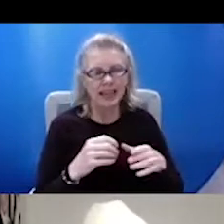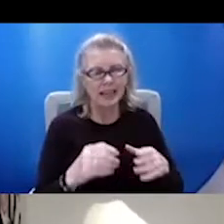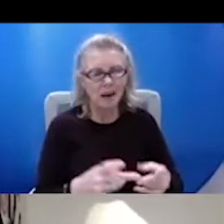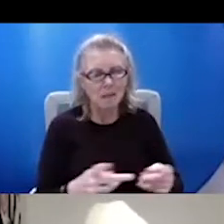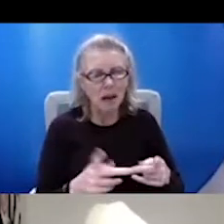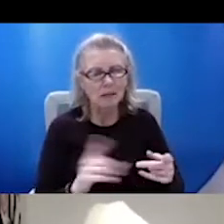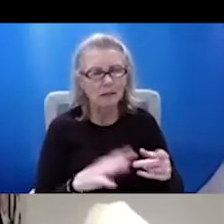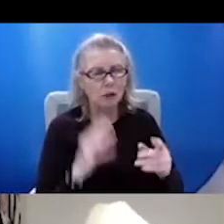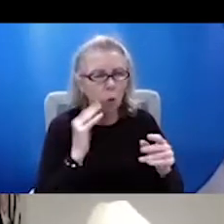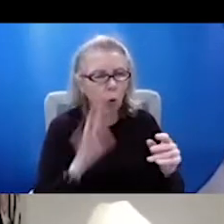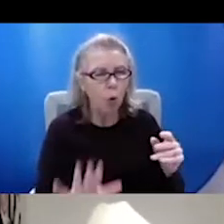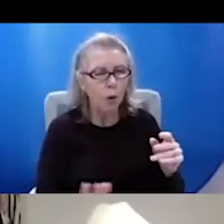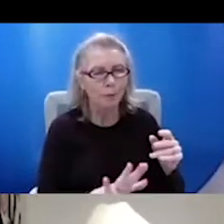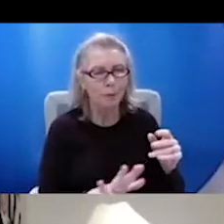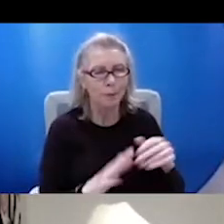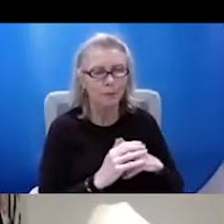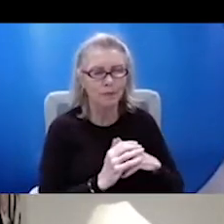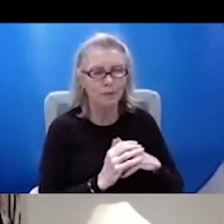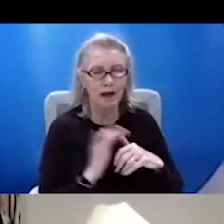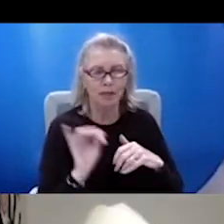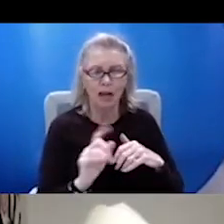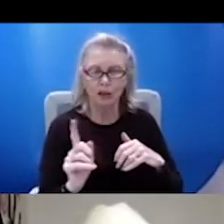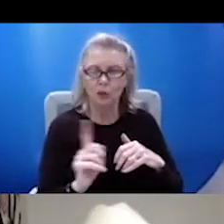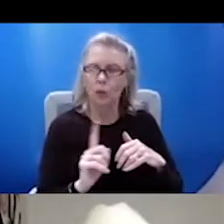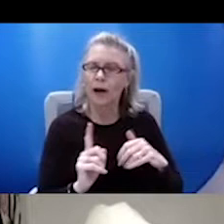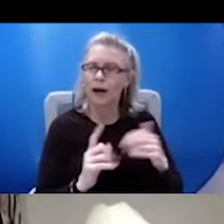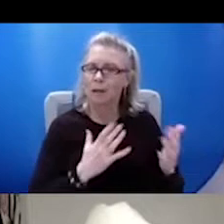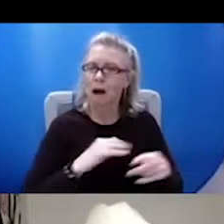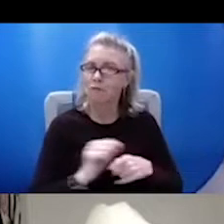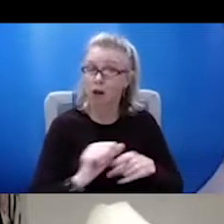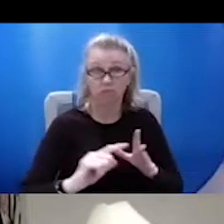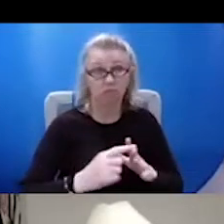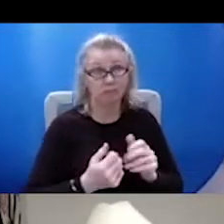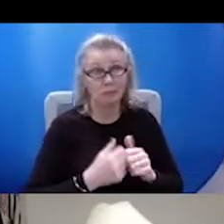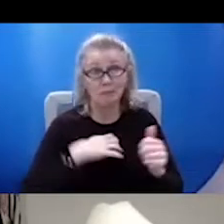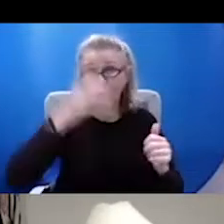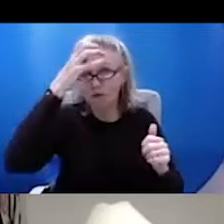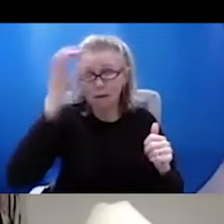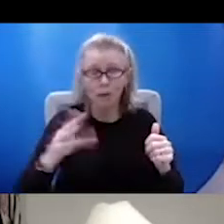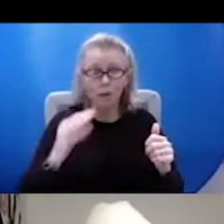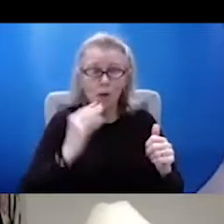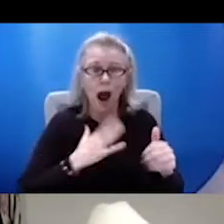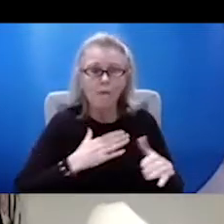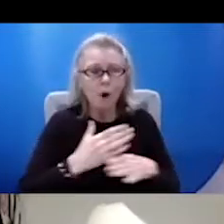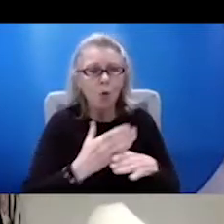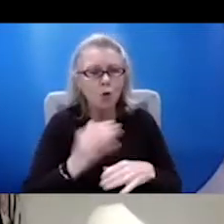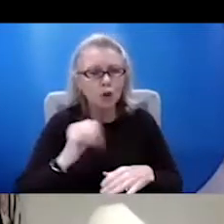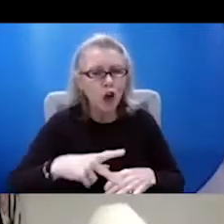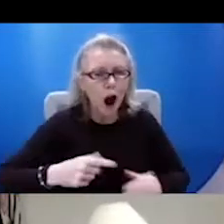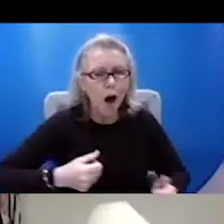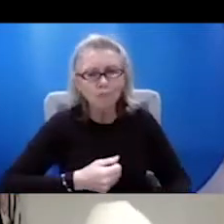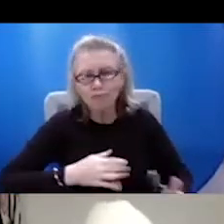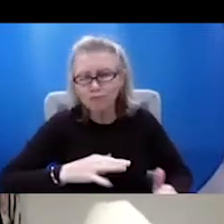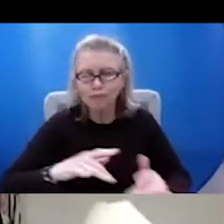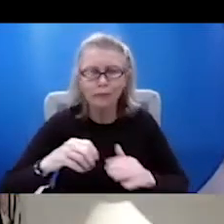that is where my practice began, was in my grandfather's home. He had a wood shop in the basement.